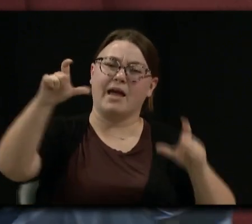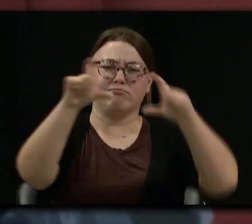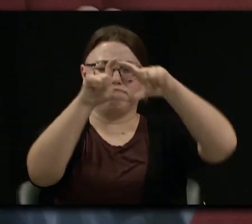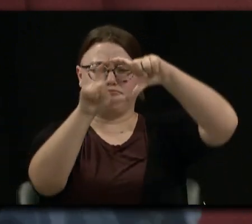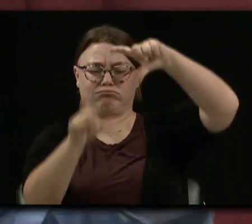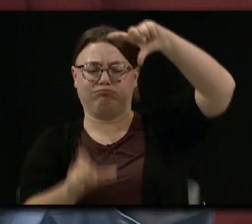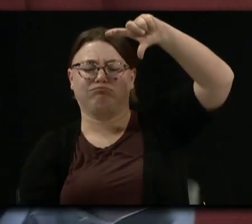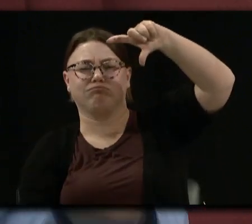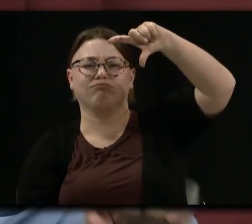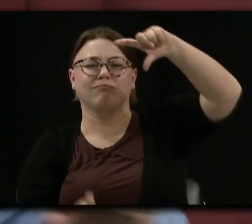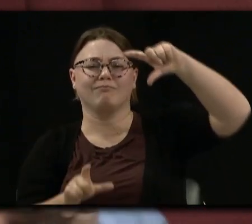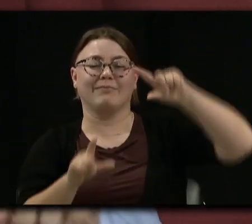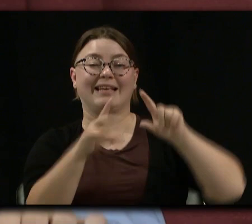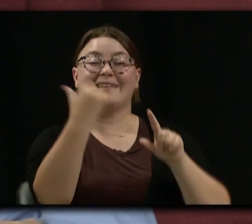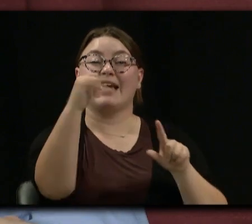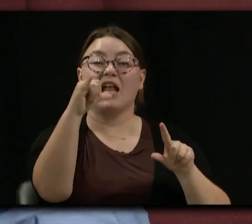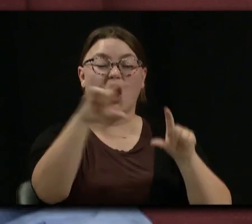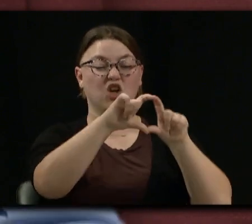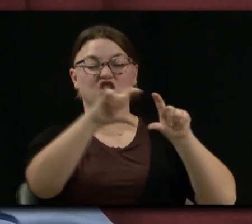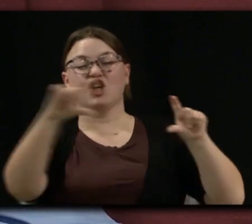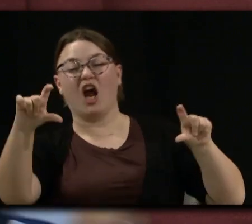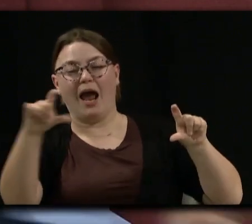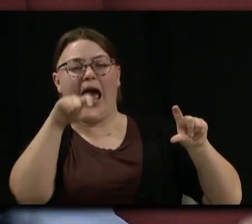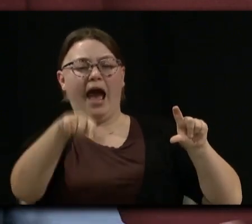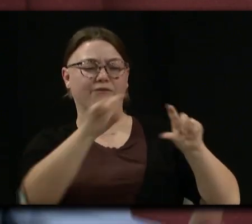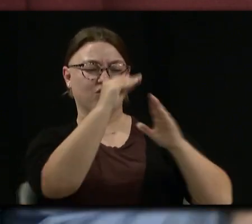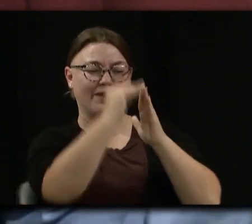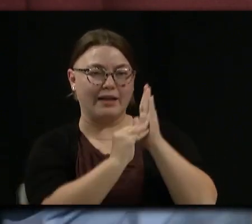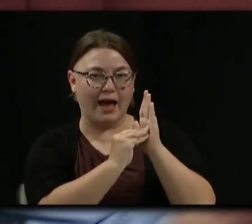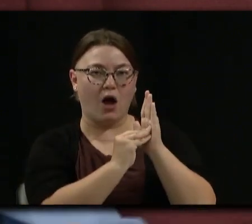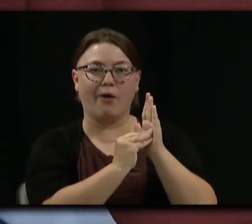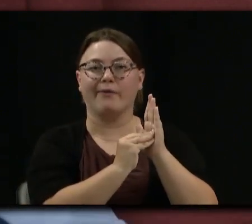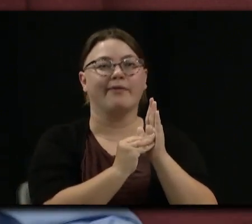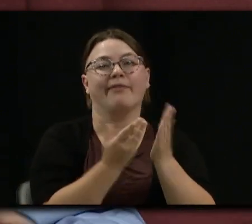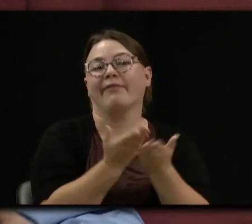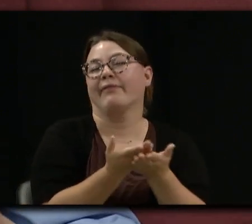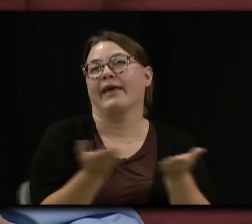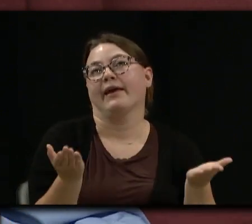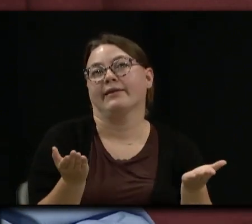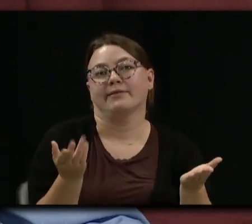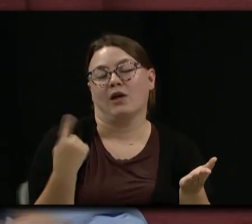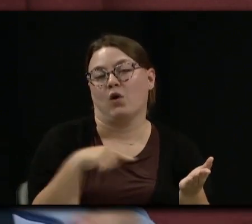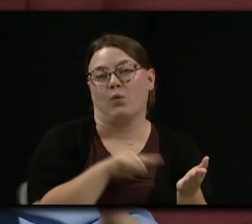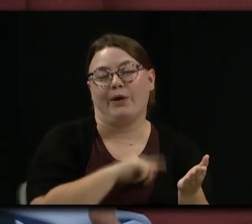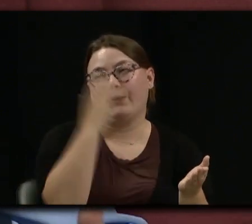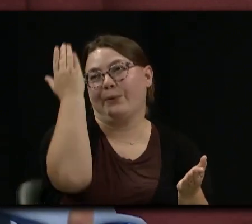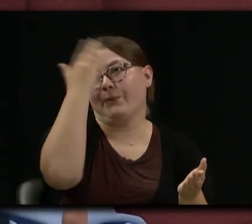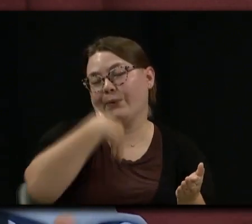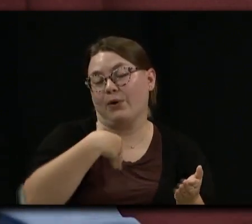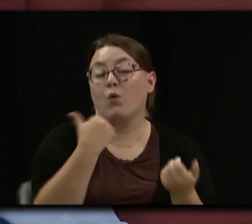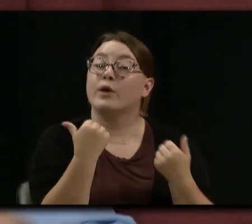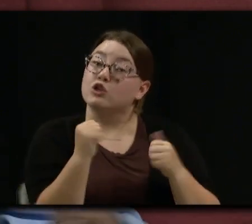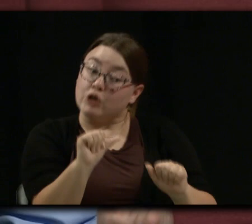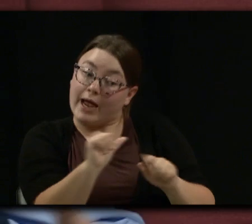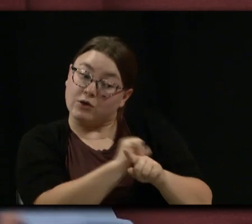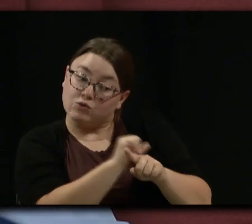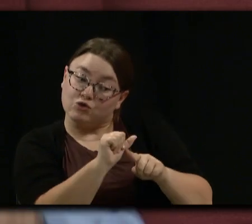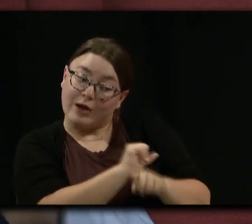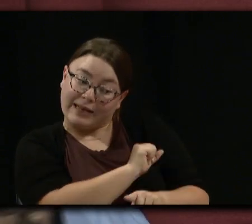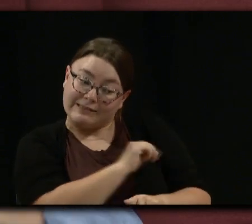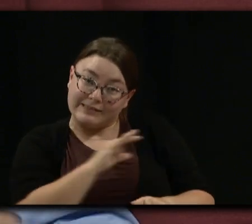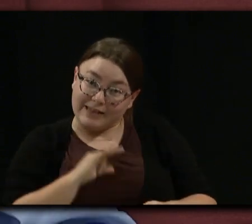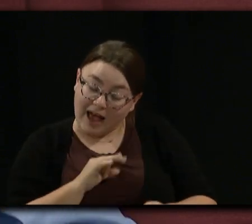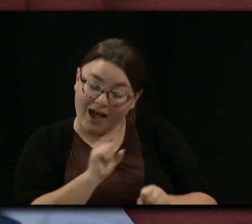it's highlighted in yellow what needs to be filled out. Simply like we try and train our poll workers, but we're asking